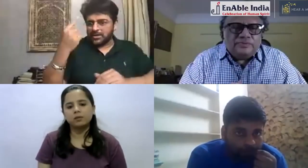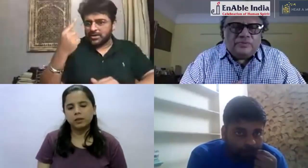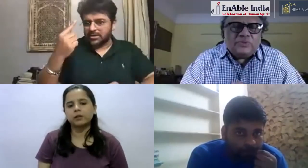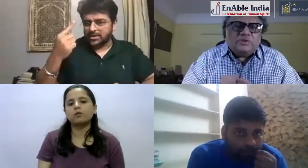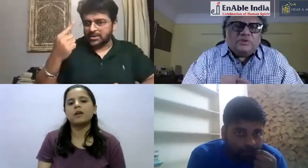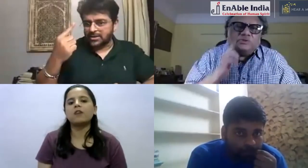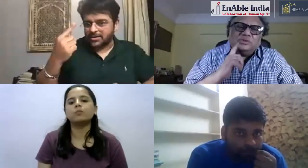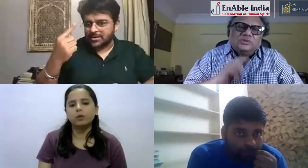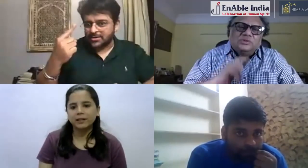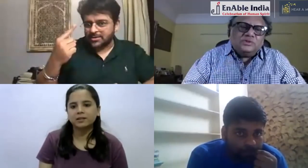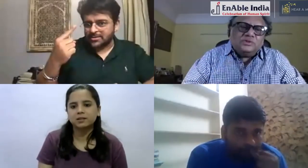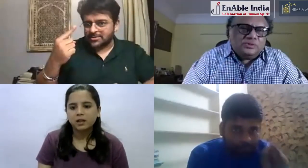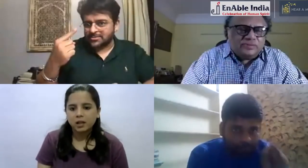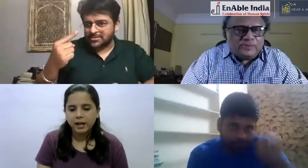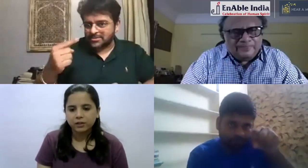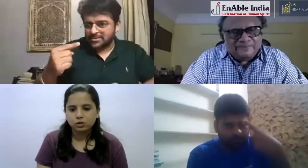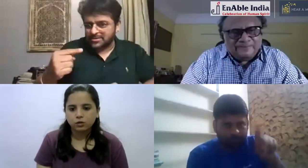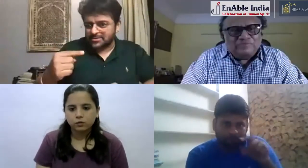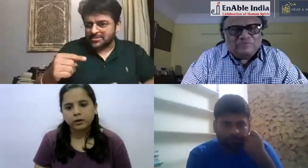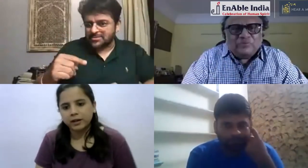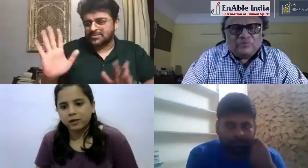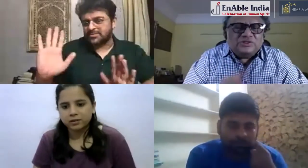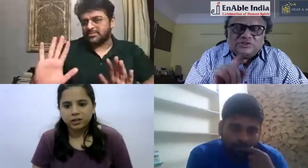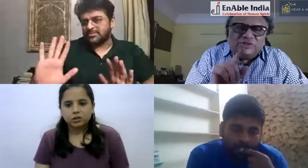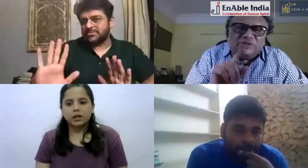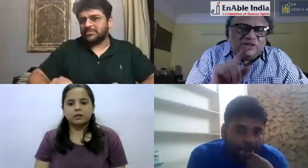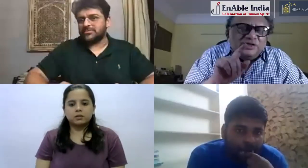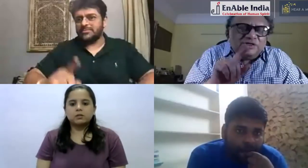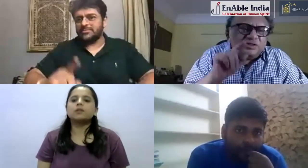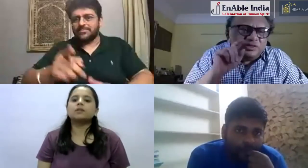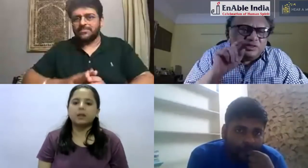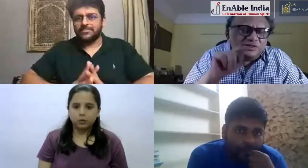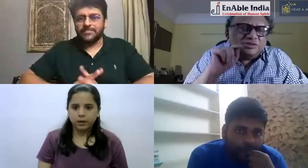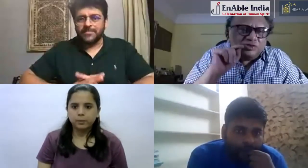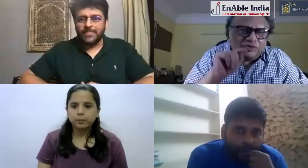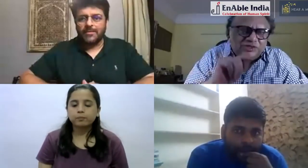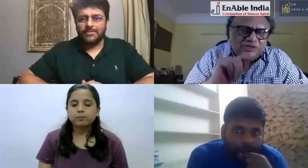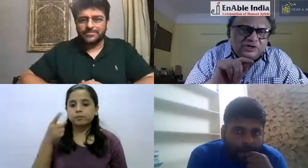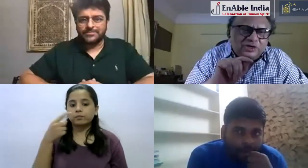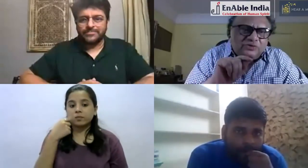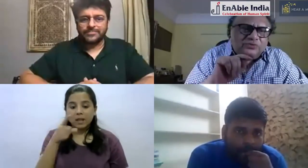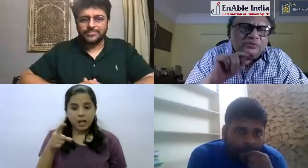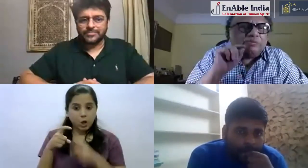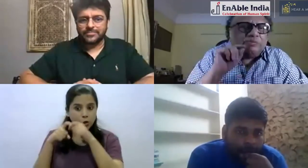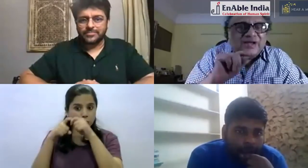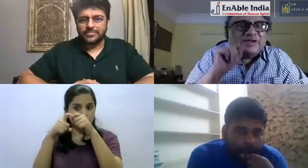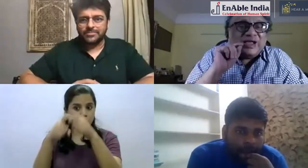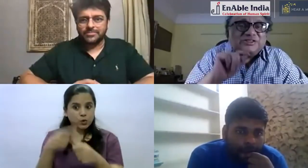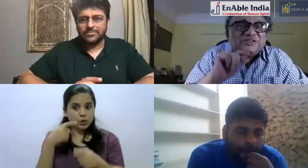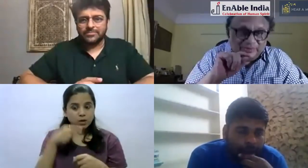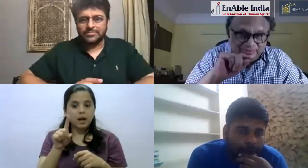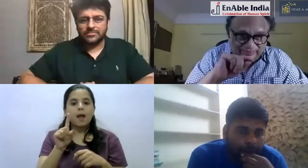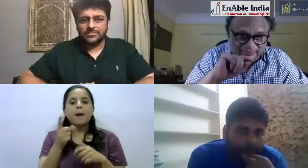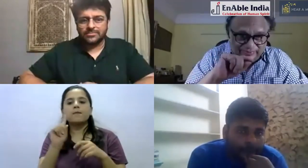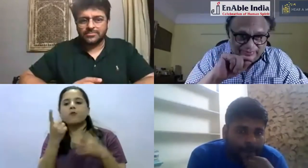So maybe later on we have more or less age for get vaccination done. It is the question of